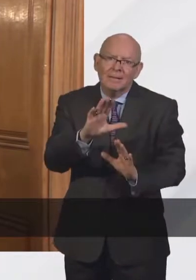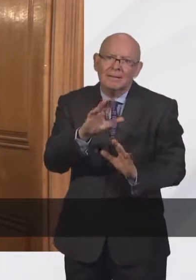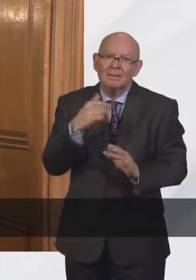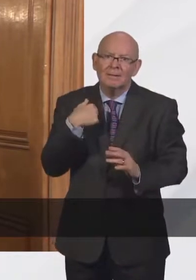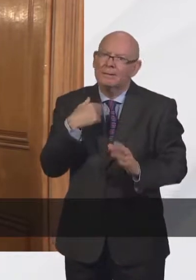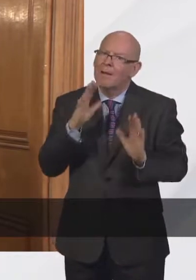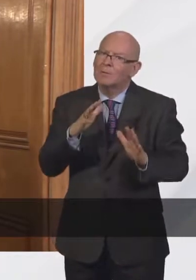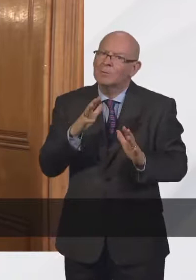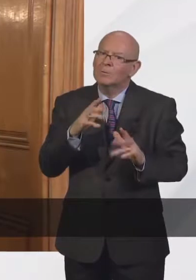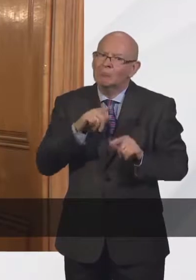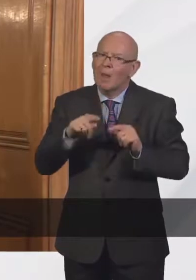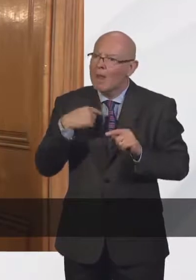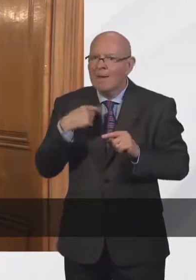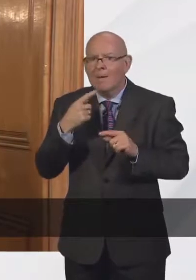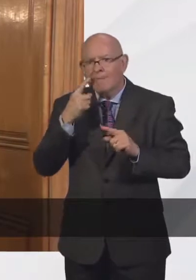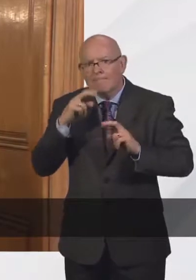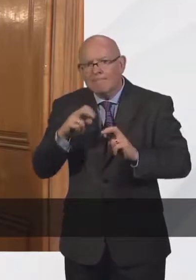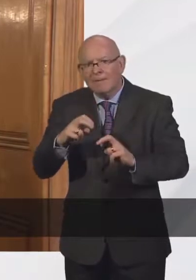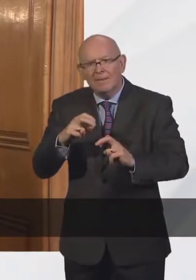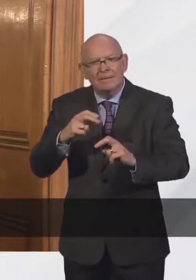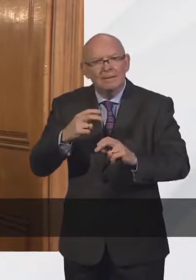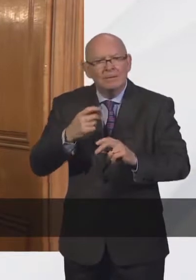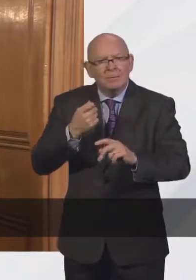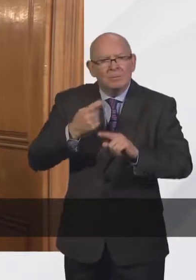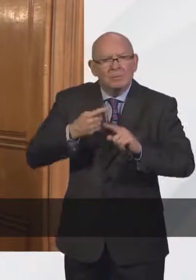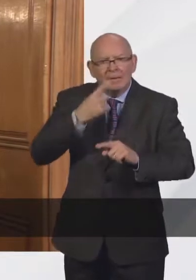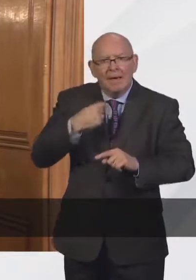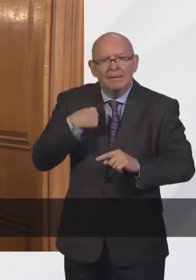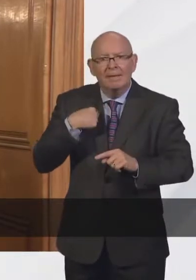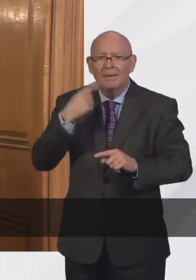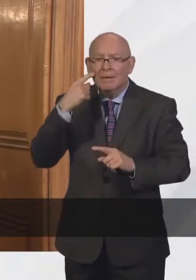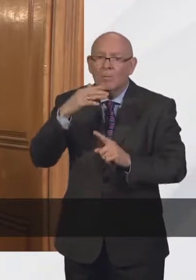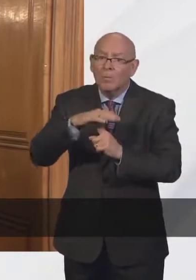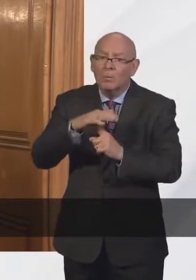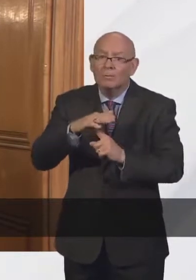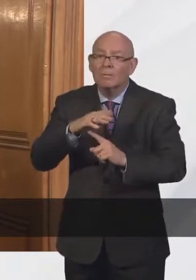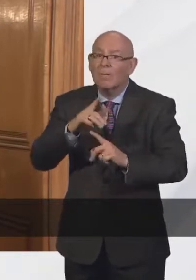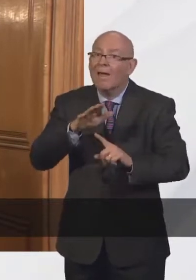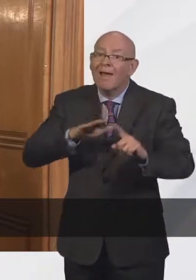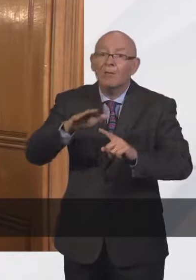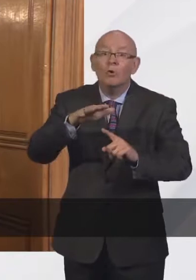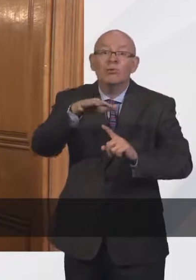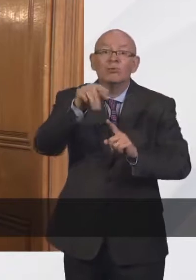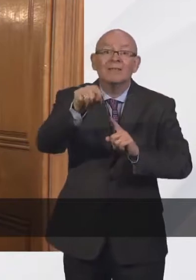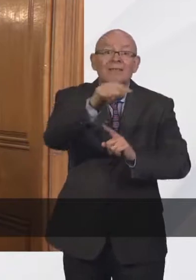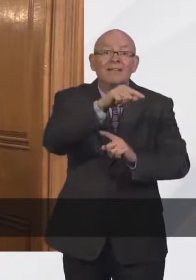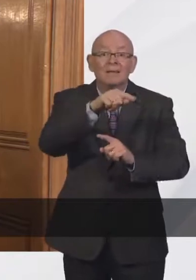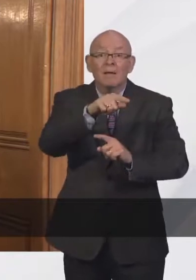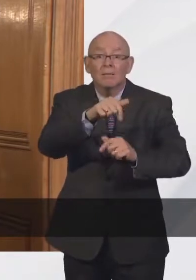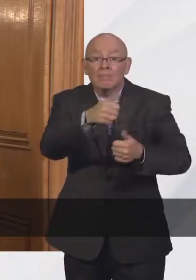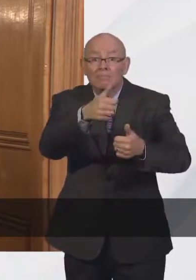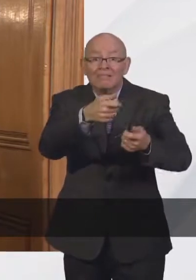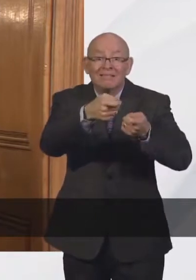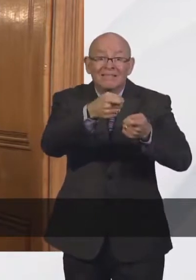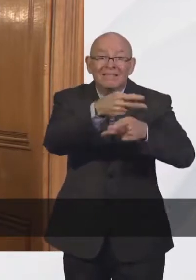virus being re-imported into the country, and that's why it's necessary to have quarantine arrangements.